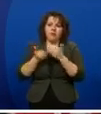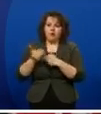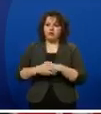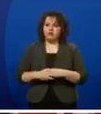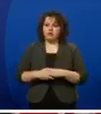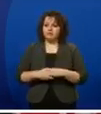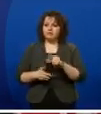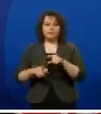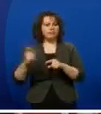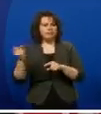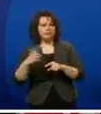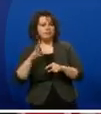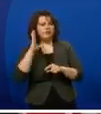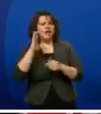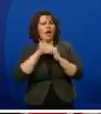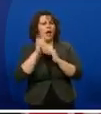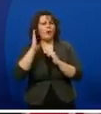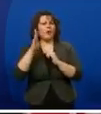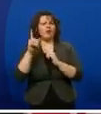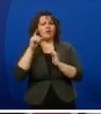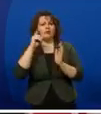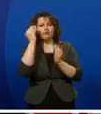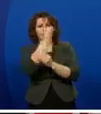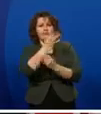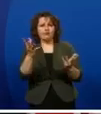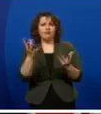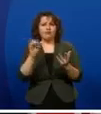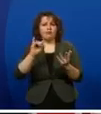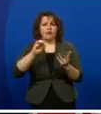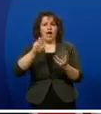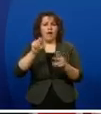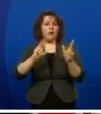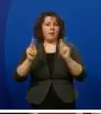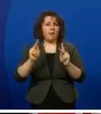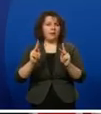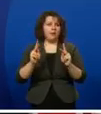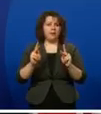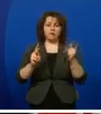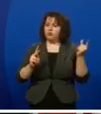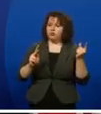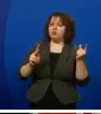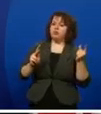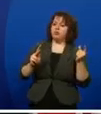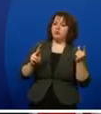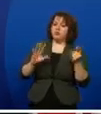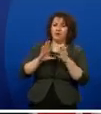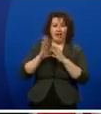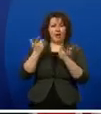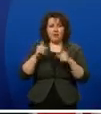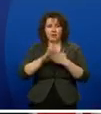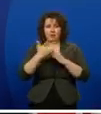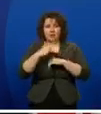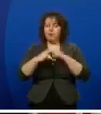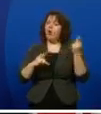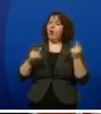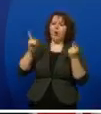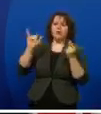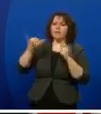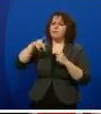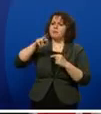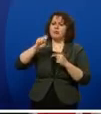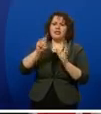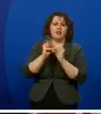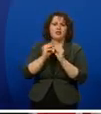will you notify Iowans when everyone else, Well, just like we did, press conference, Okay. and so it'll come through the shortage